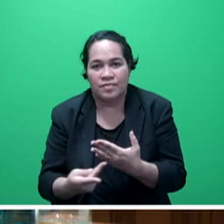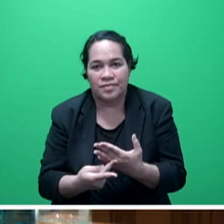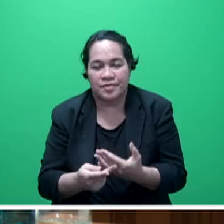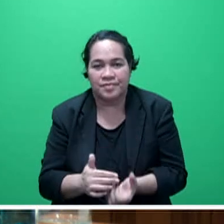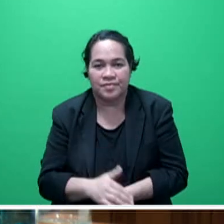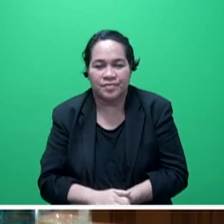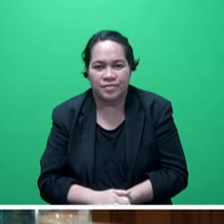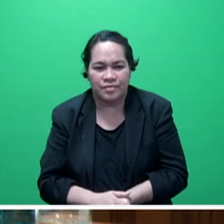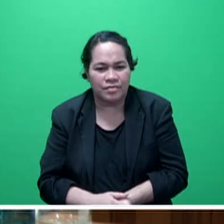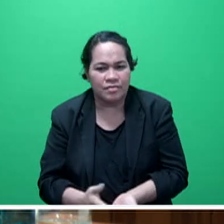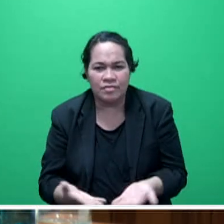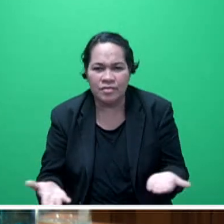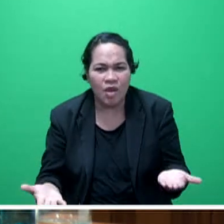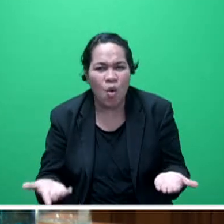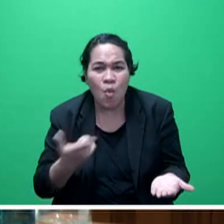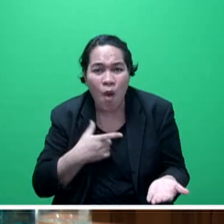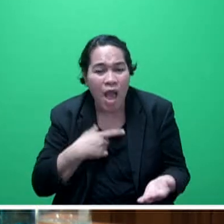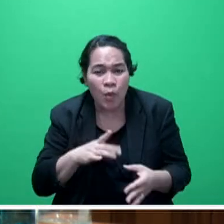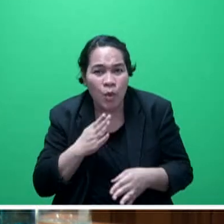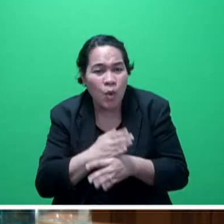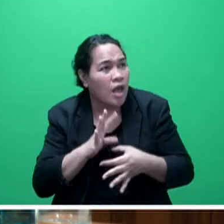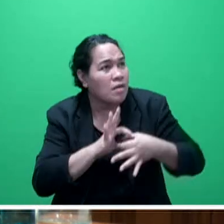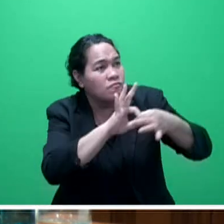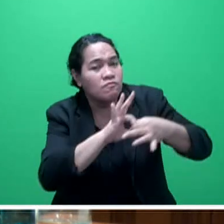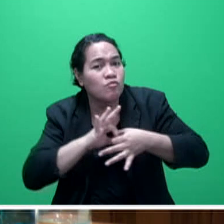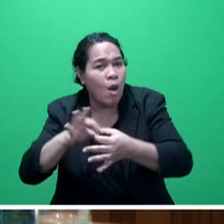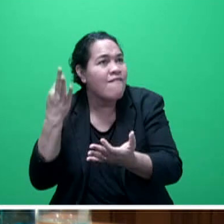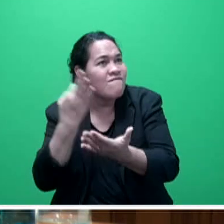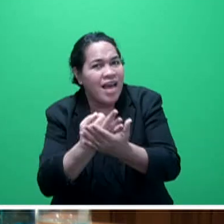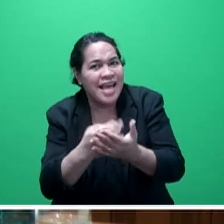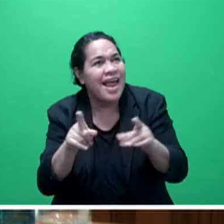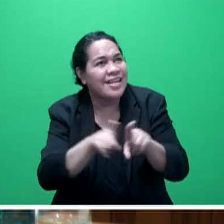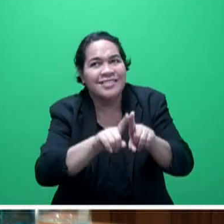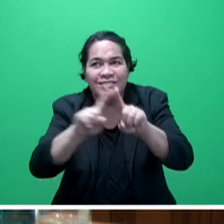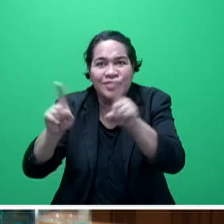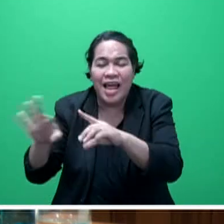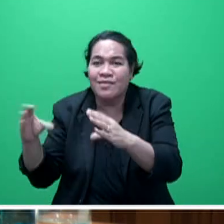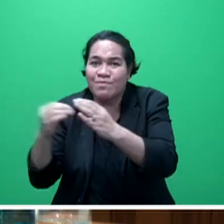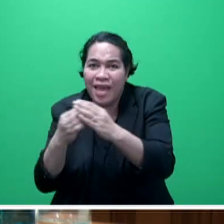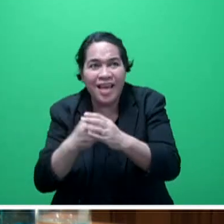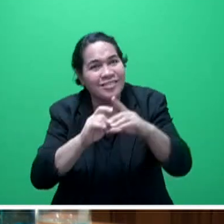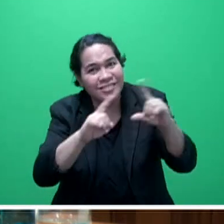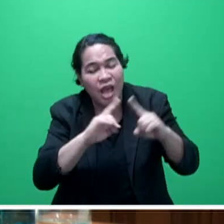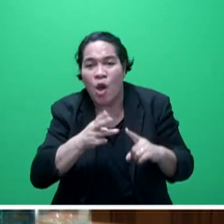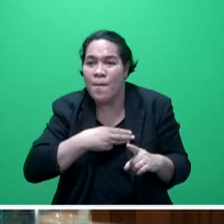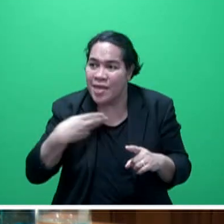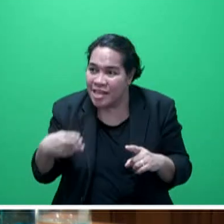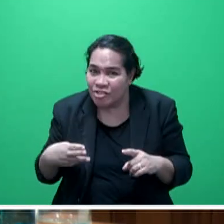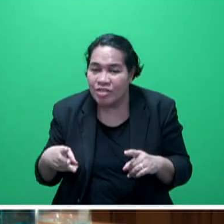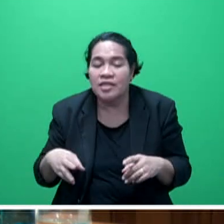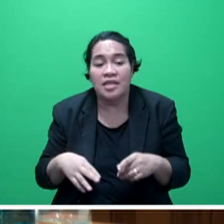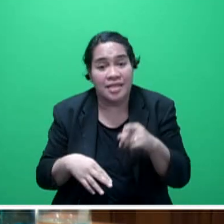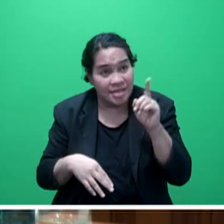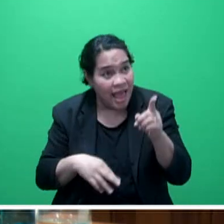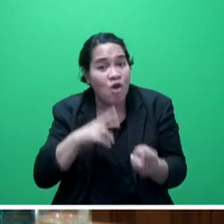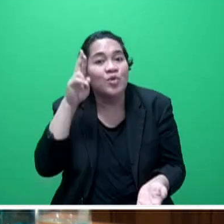And why are we working with financial institutions, Mr. Speaker, sir? When we work with the financial institutions, Ministry They reduce